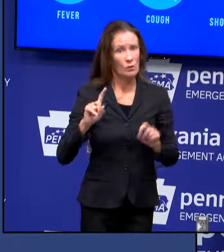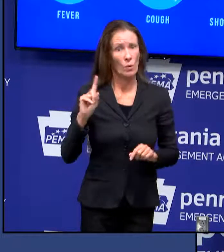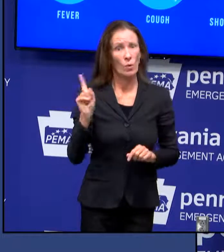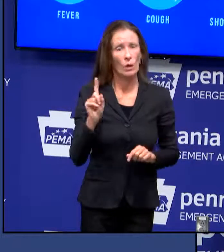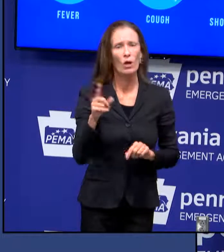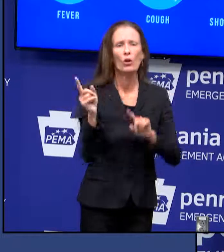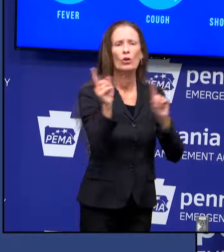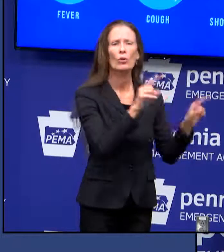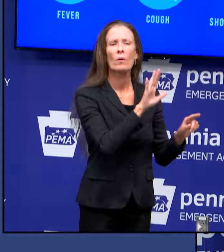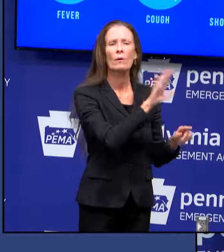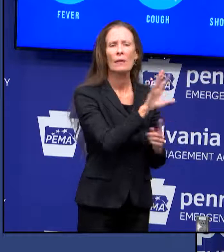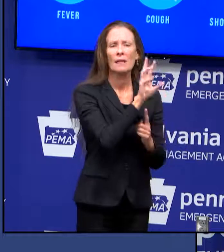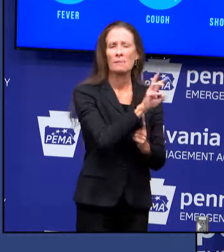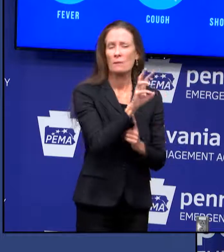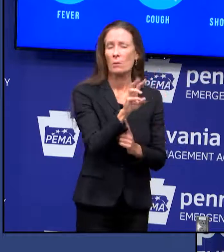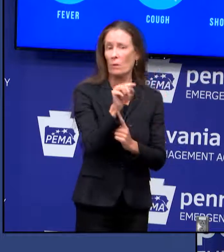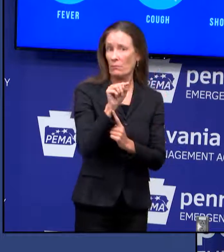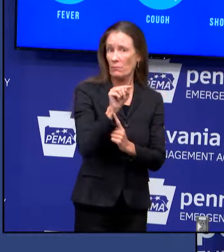www.myquestcovidtestpa.com. So again,